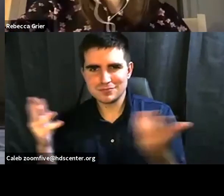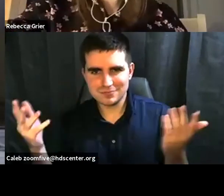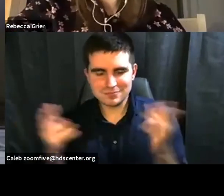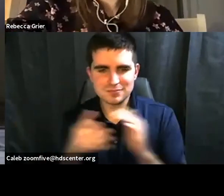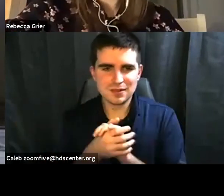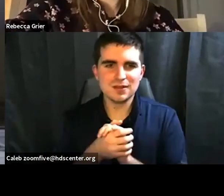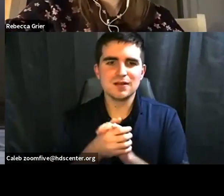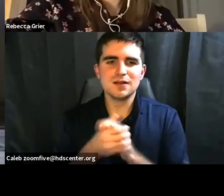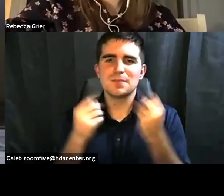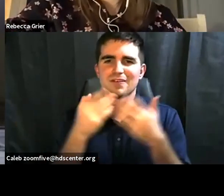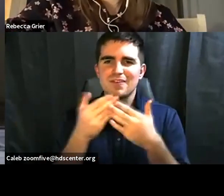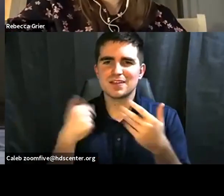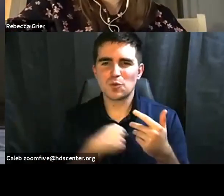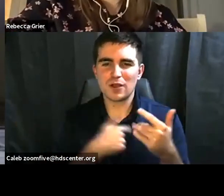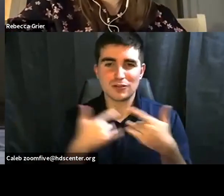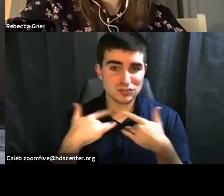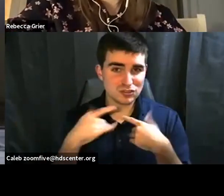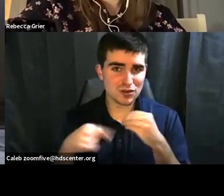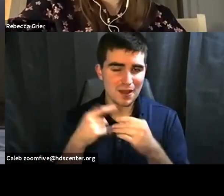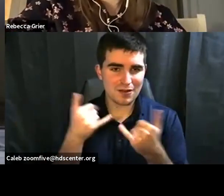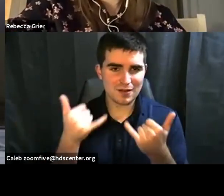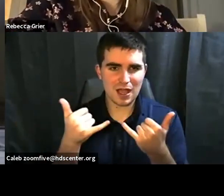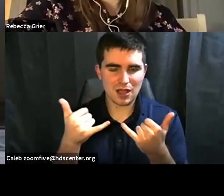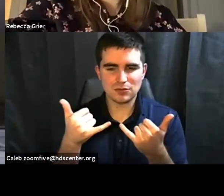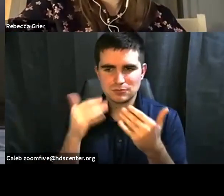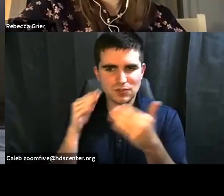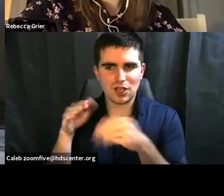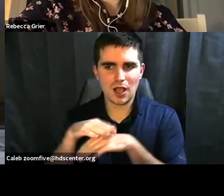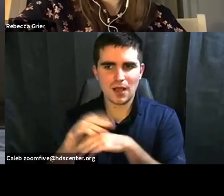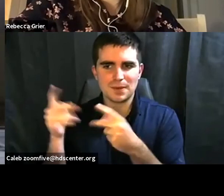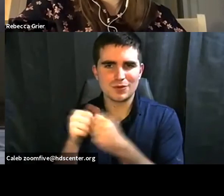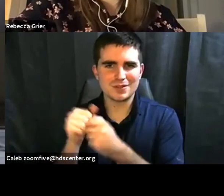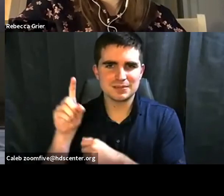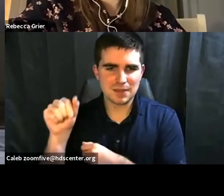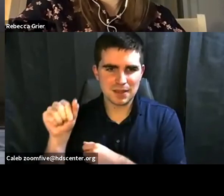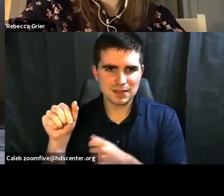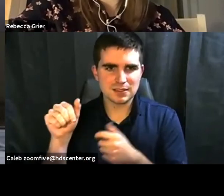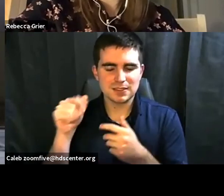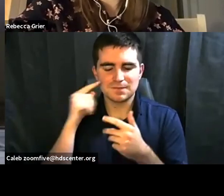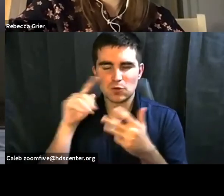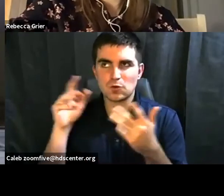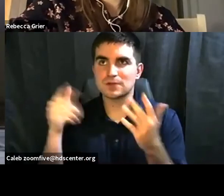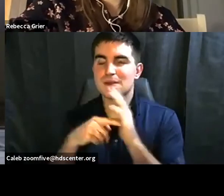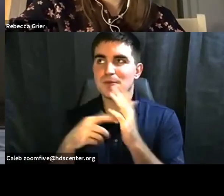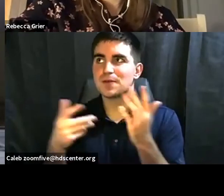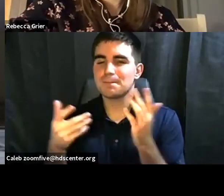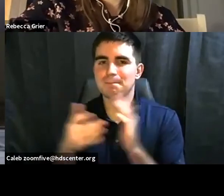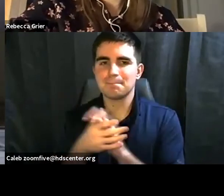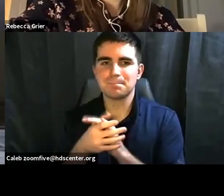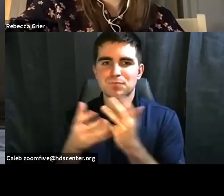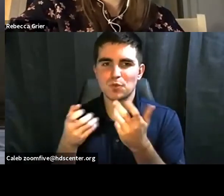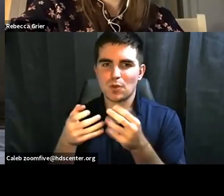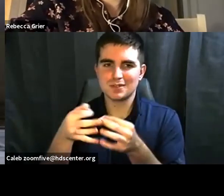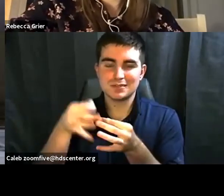the things that we are worried about now in terms of people with disabilities, in terms of, you know, for example, you want to have a really